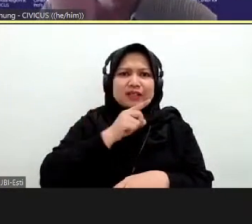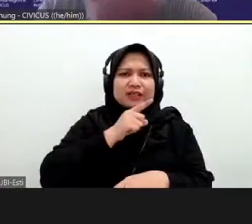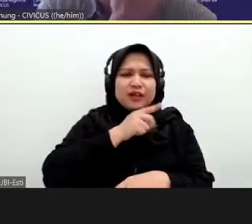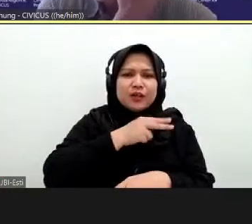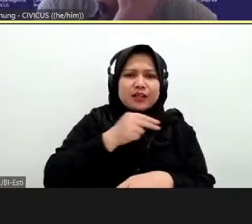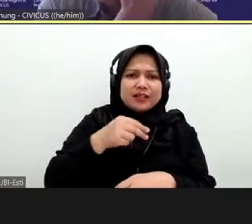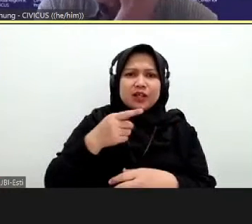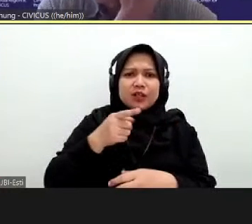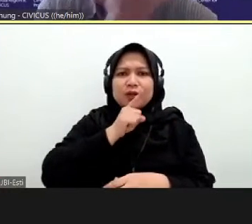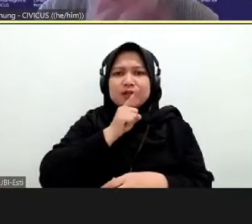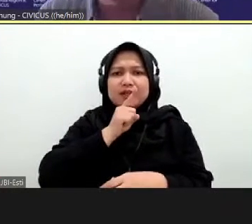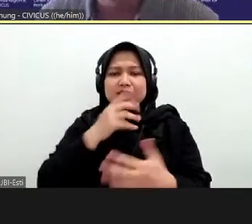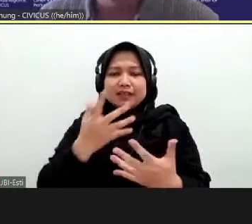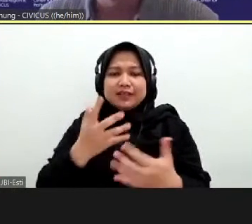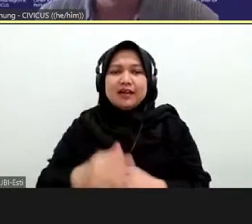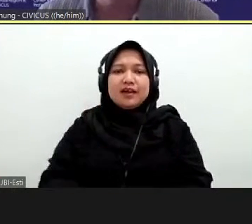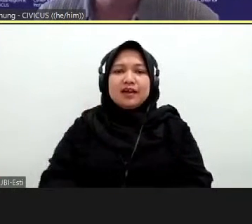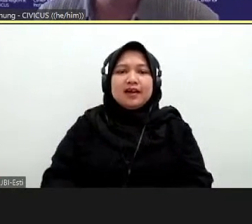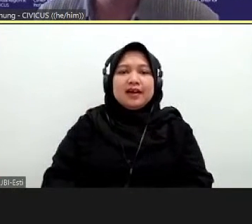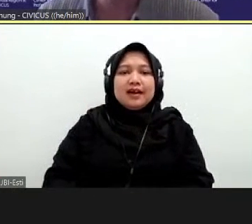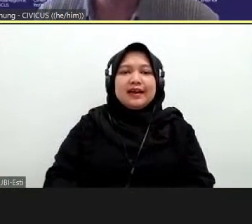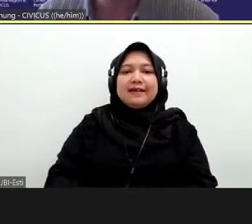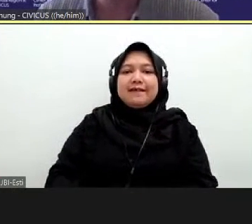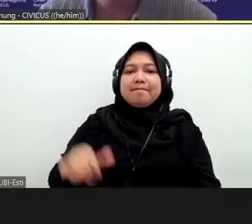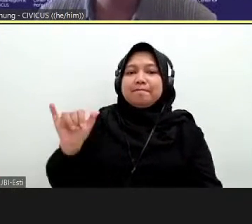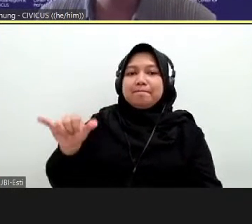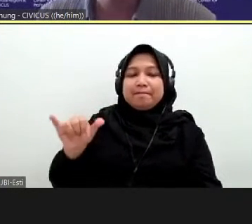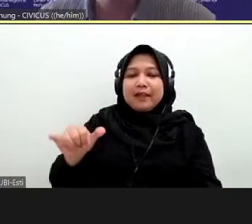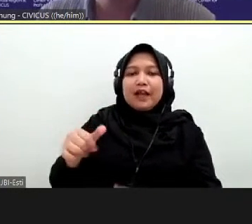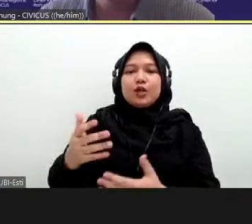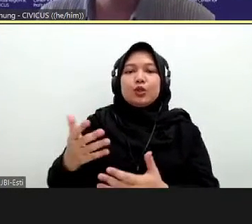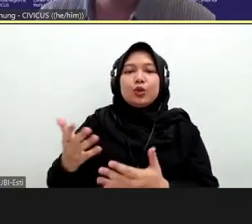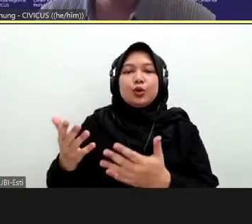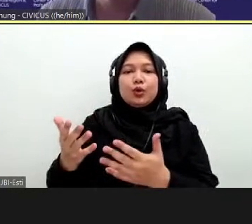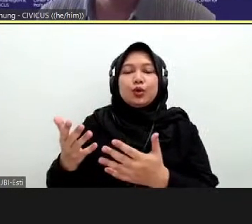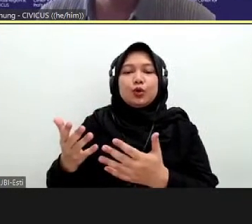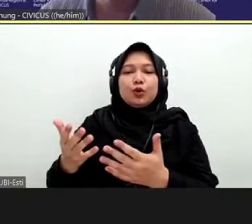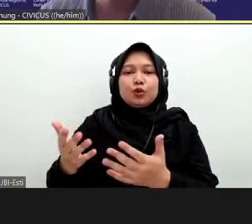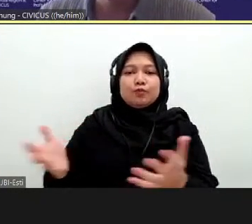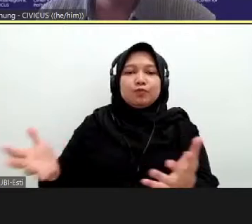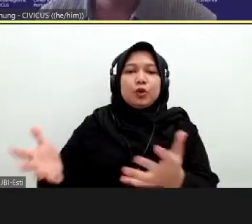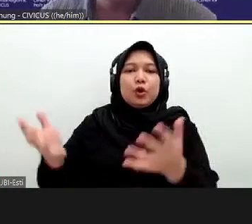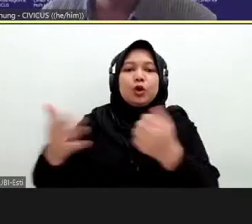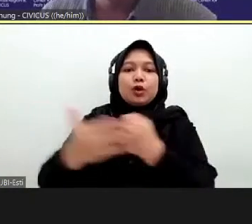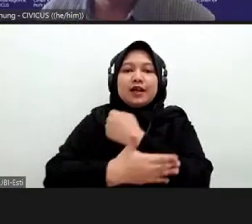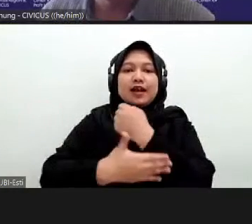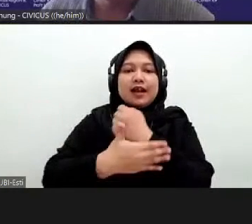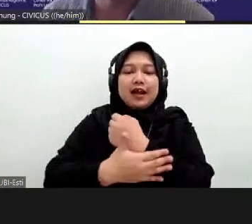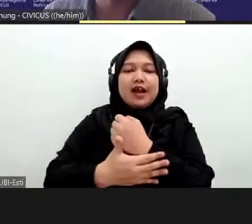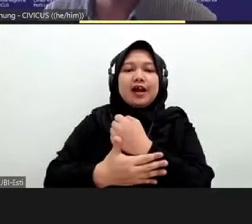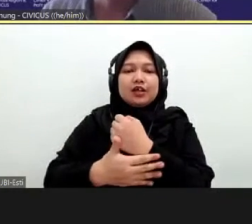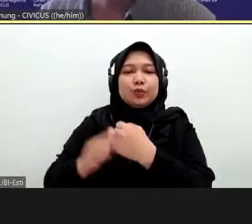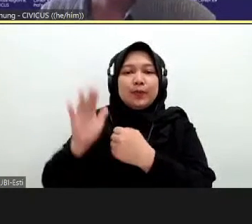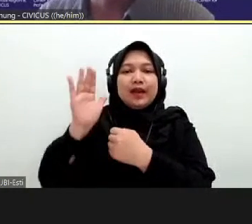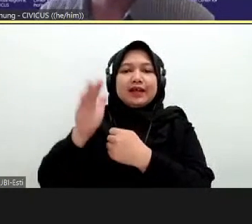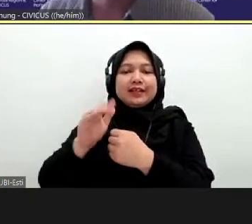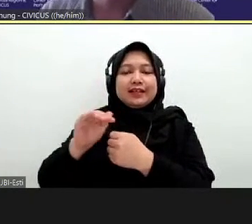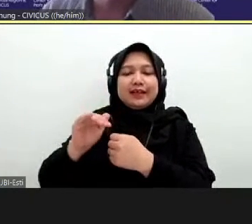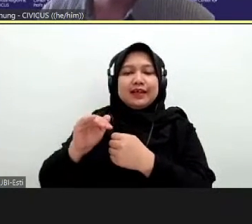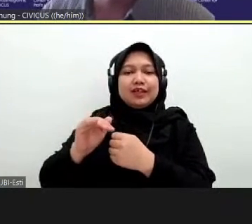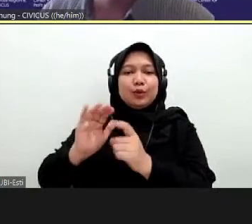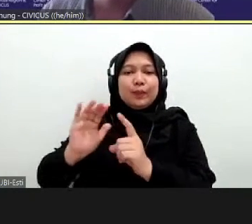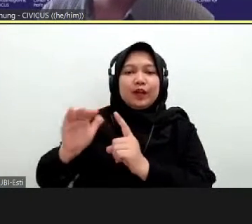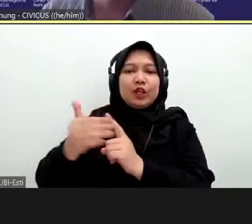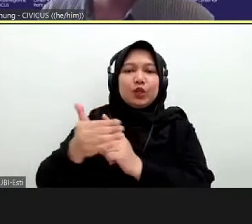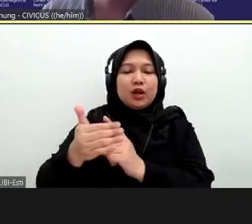English? Bahasa Indonesia, please. Yeah, to create these protections,